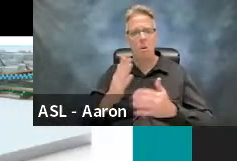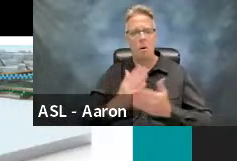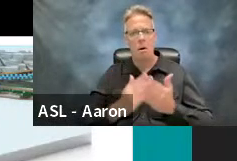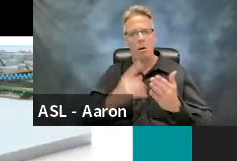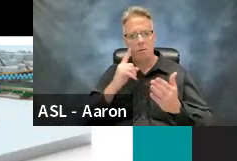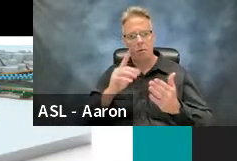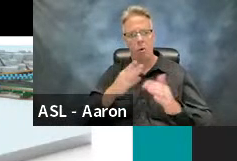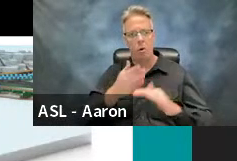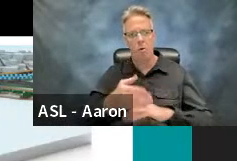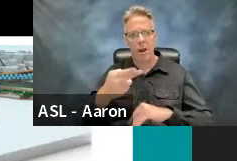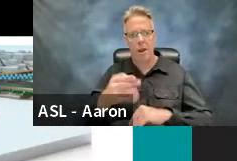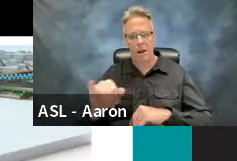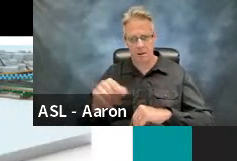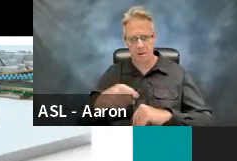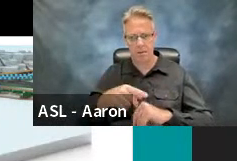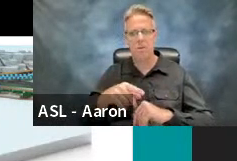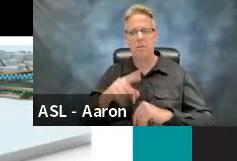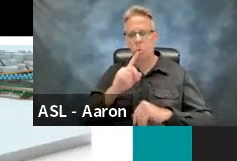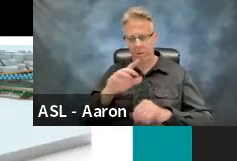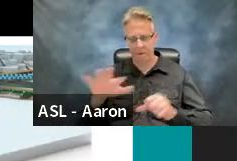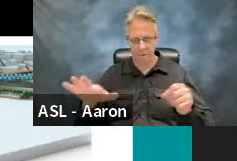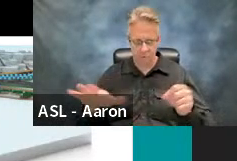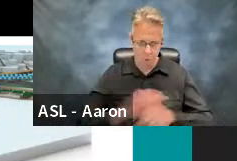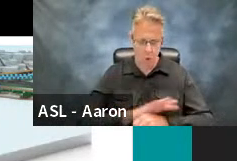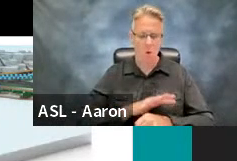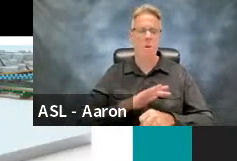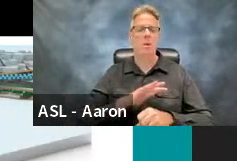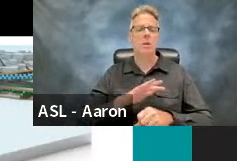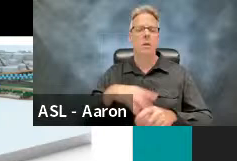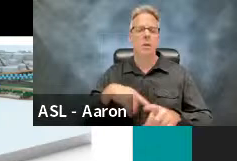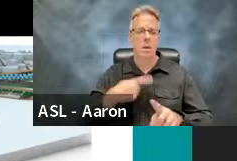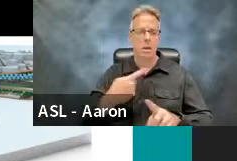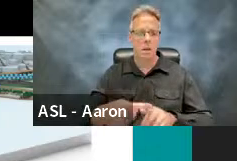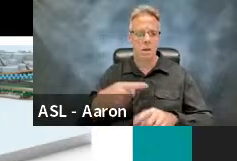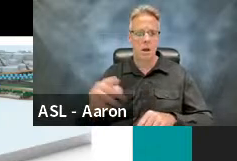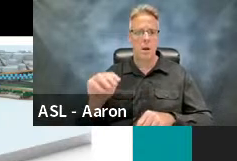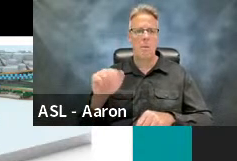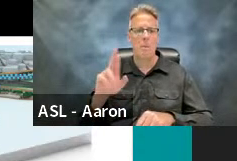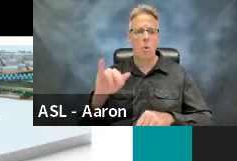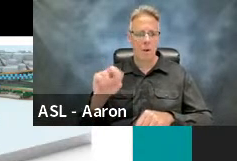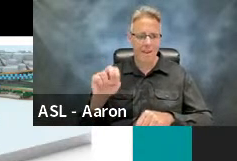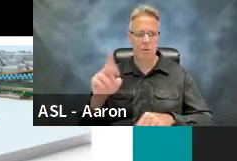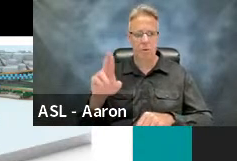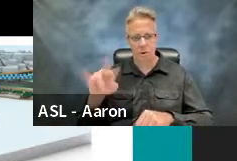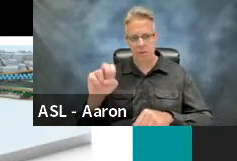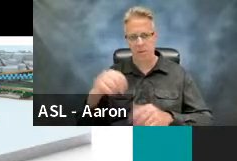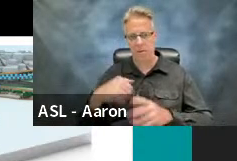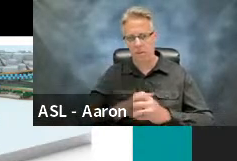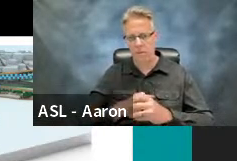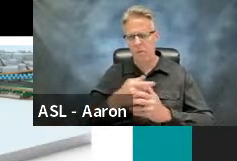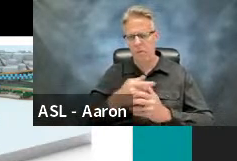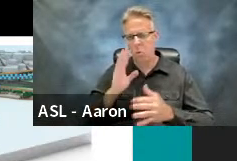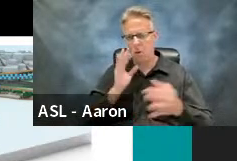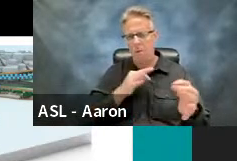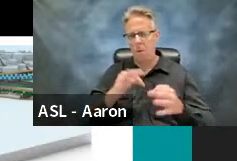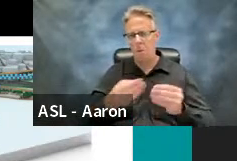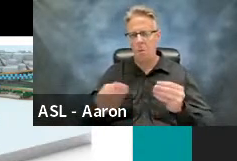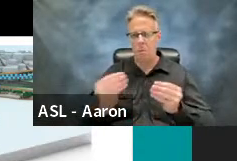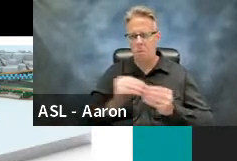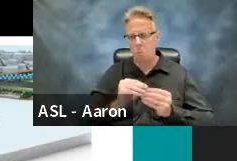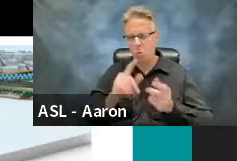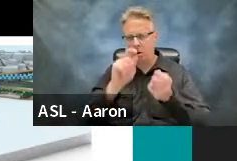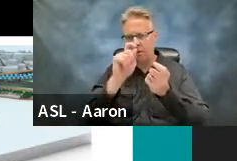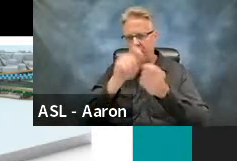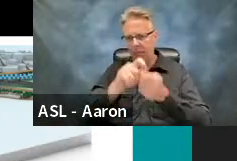over Hayden Island, and again, the full interchange at Marine Drive. And those will be described in a little more detail as we go